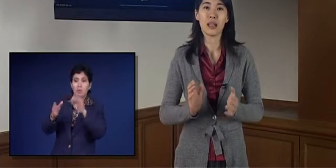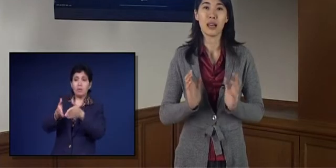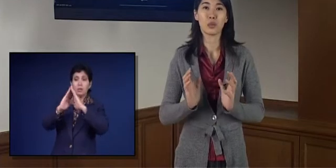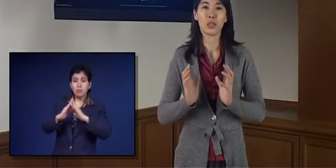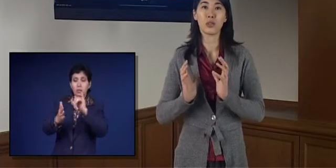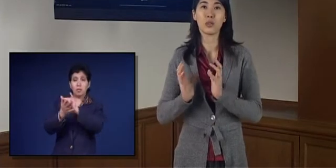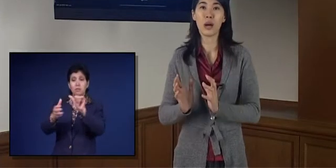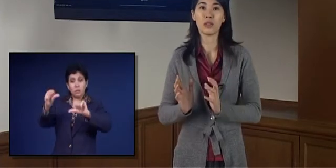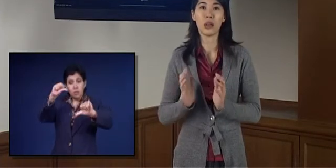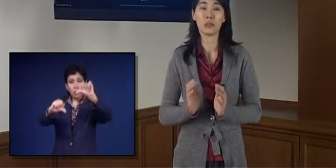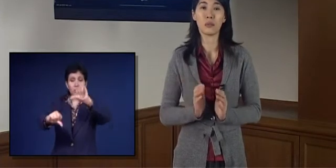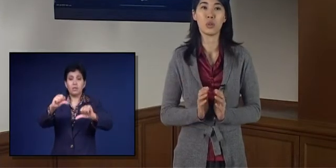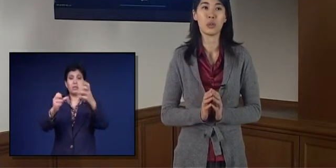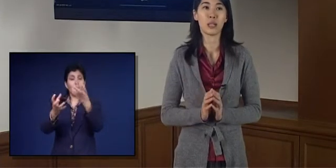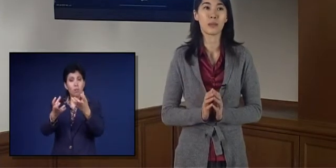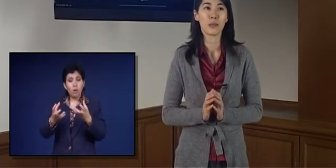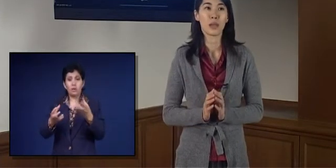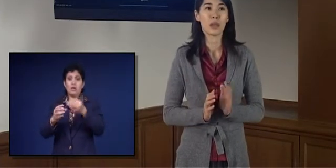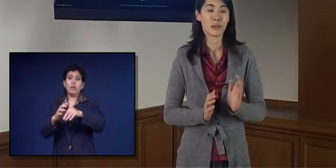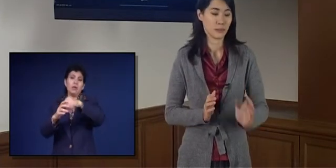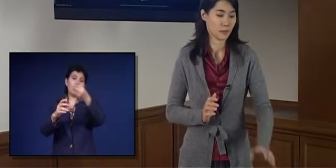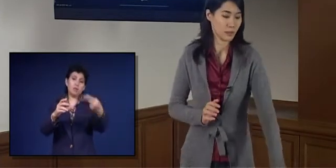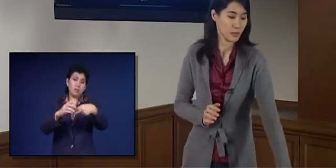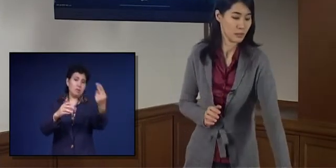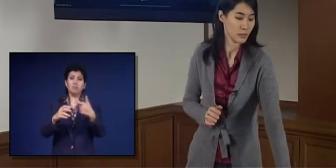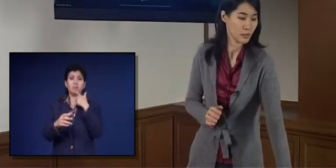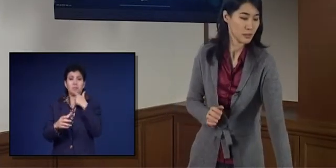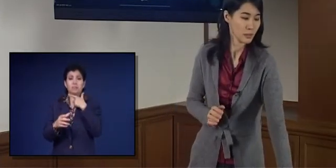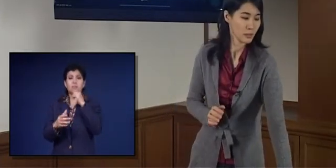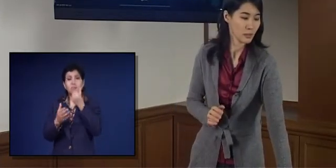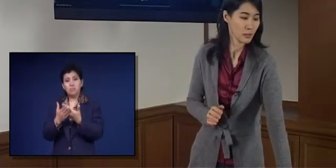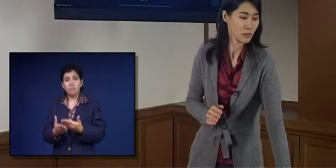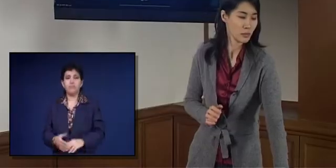experiment as what you want your outcome to be.